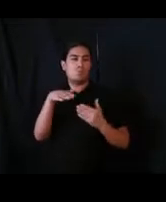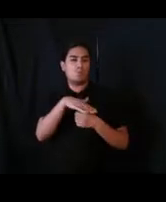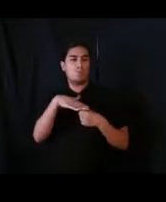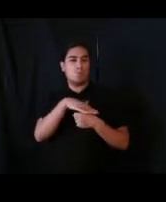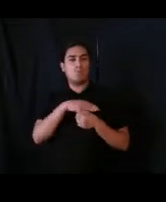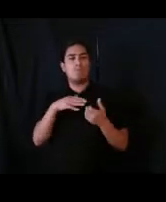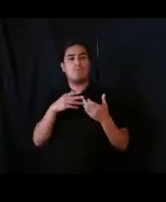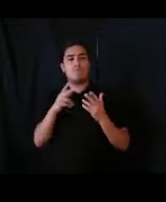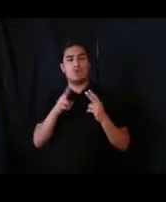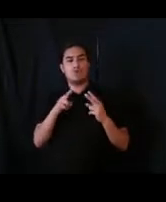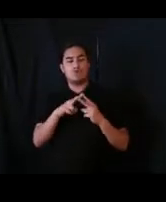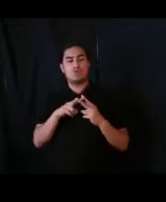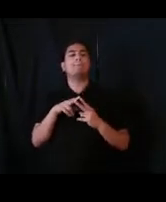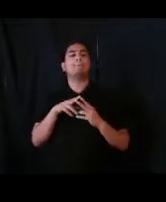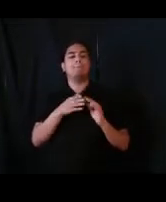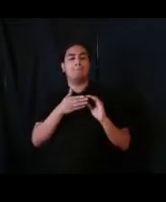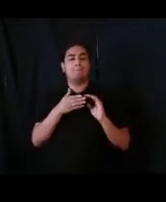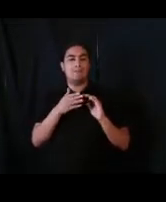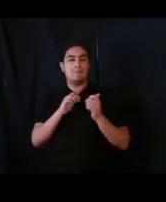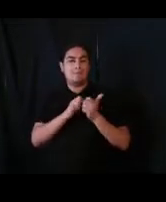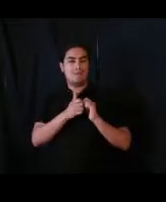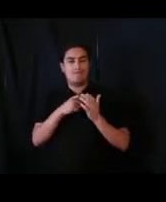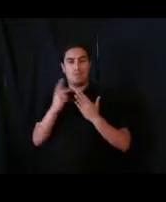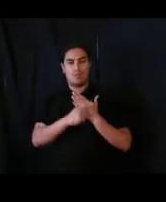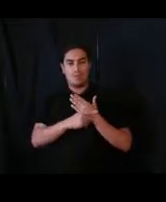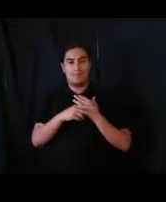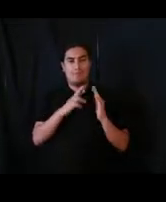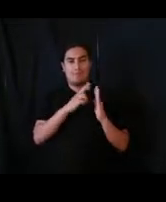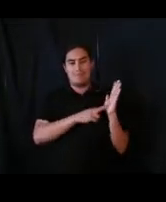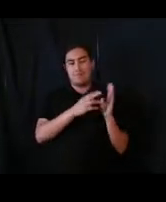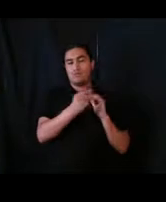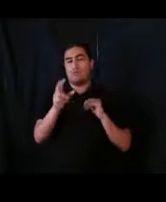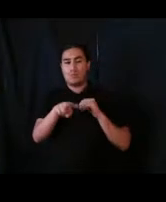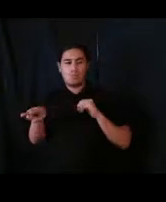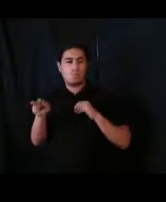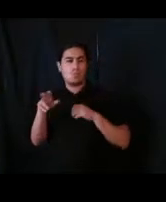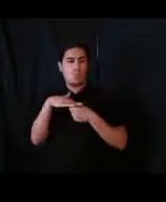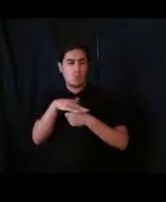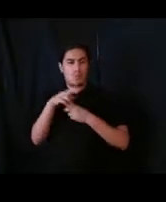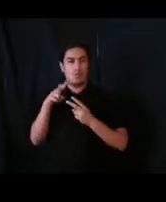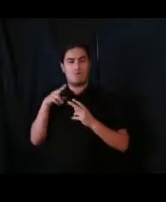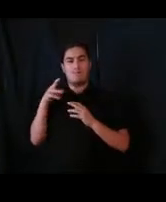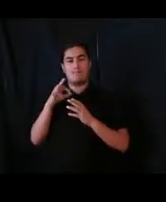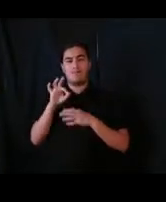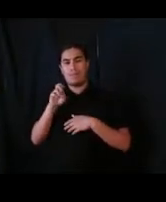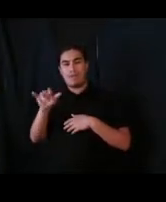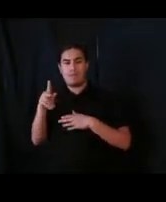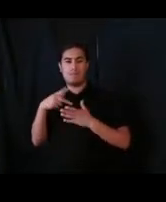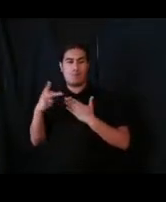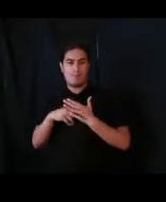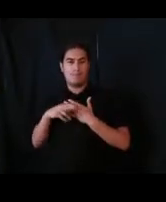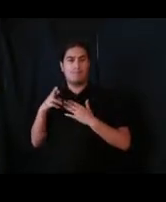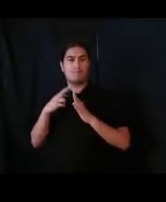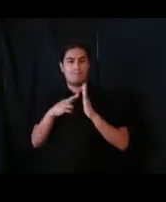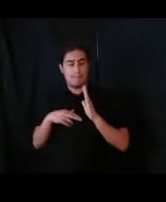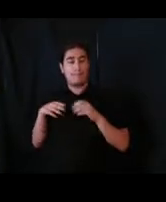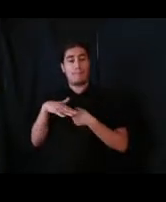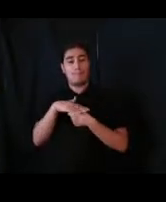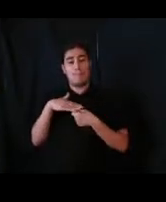competitive program guidelines and the proposed 2022 local partnership formulaic program guidelines the local